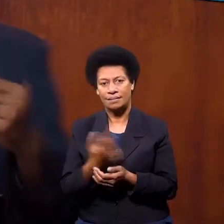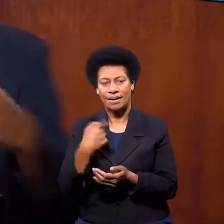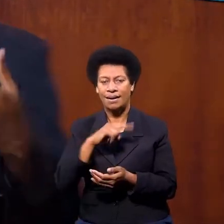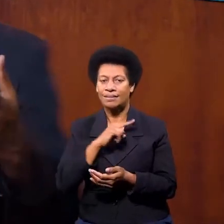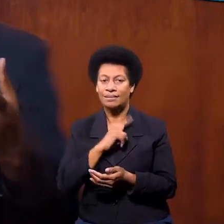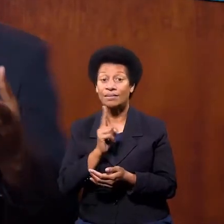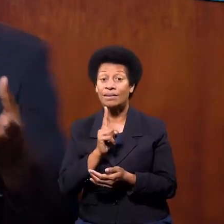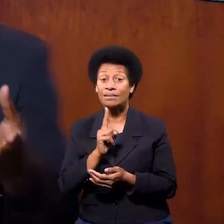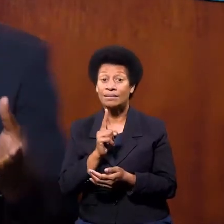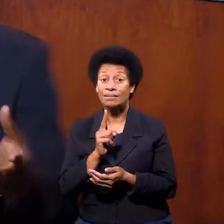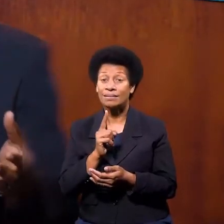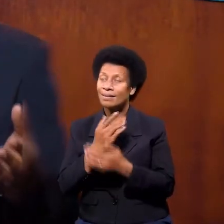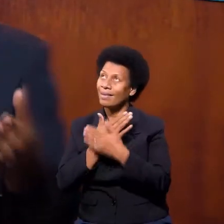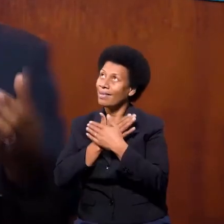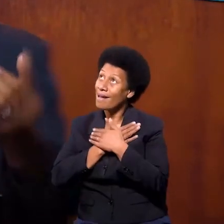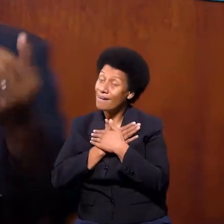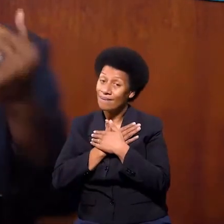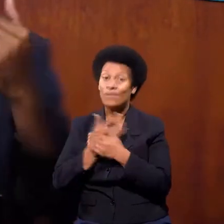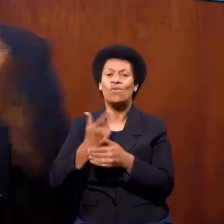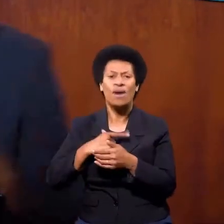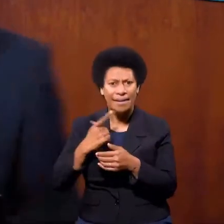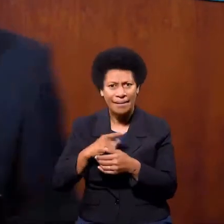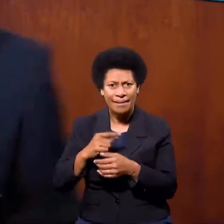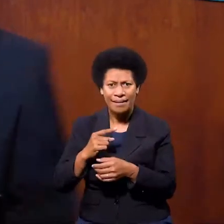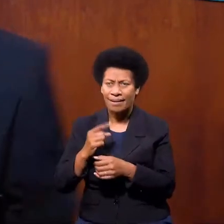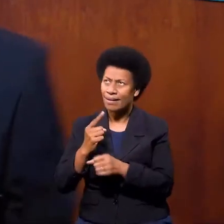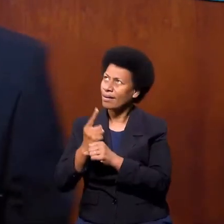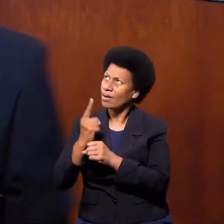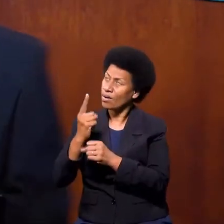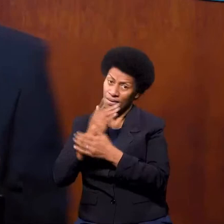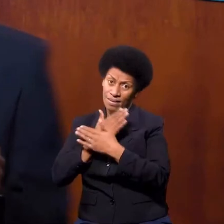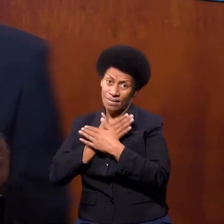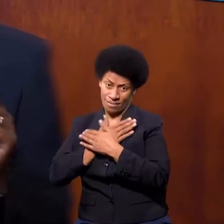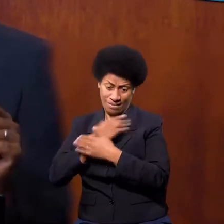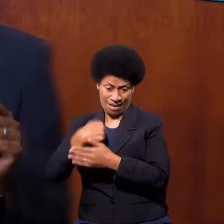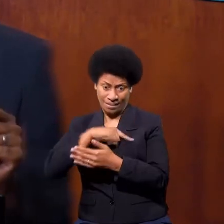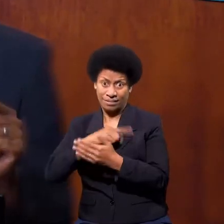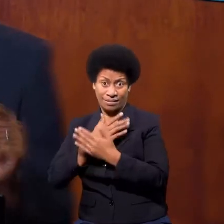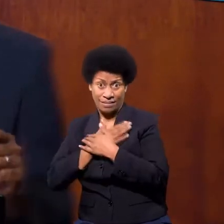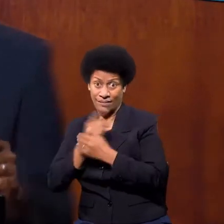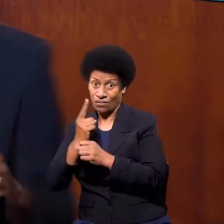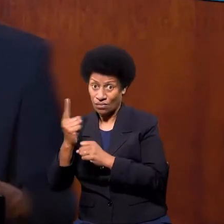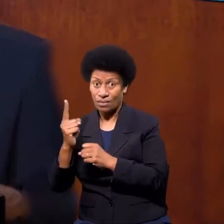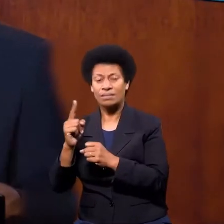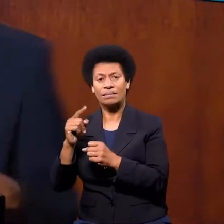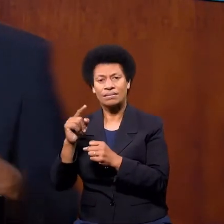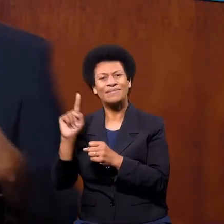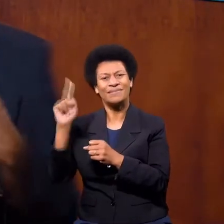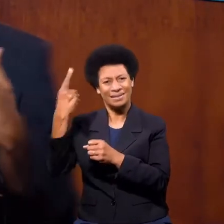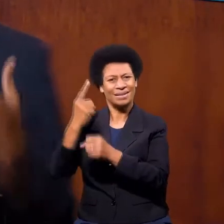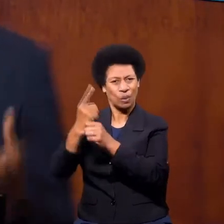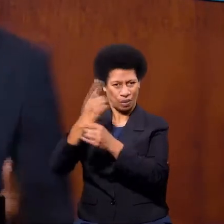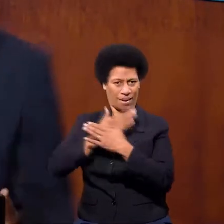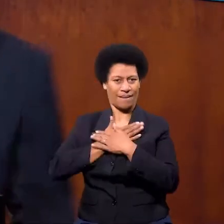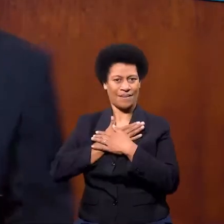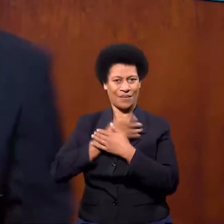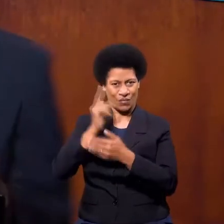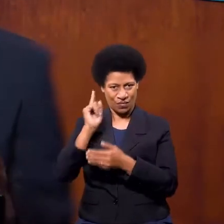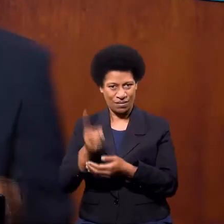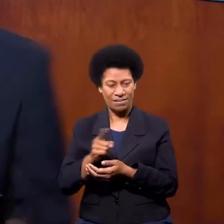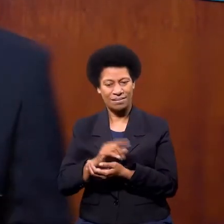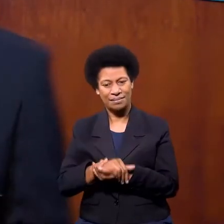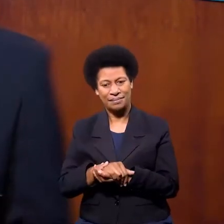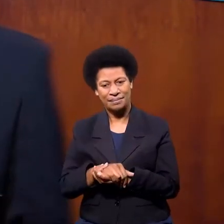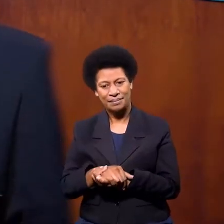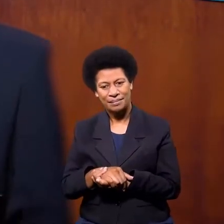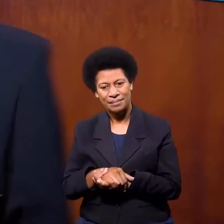we loved him because he first loved us. Now, just as God doesn't merely say he